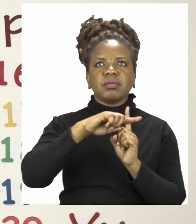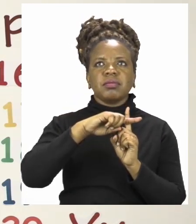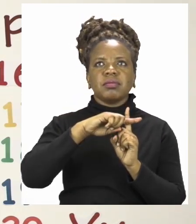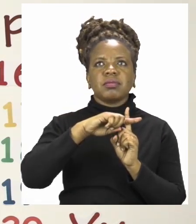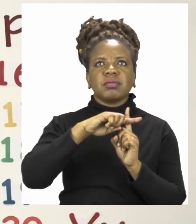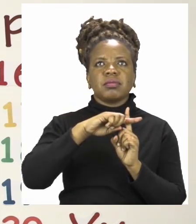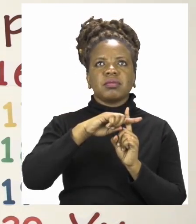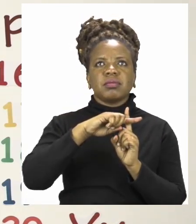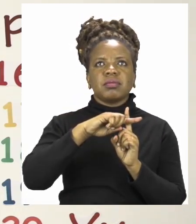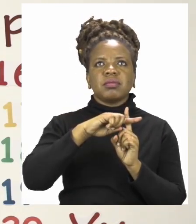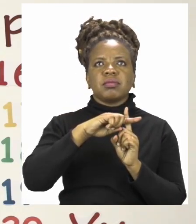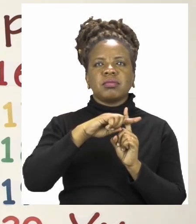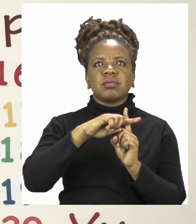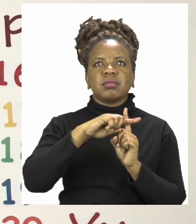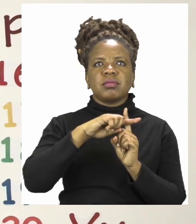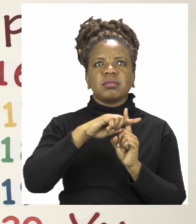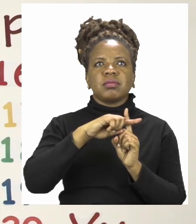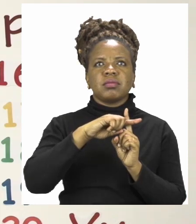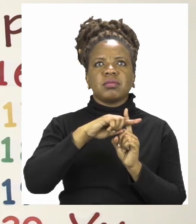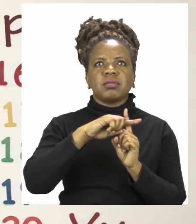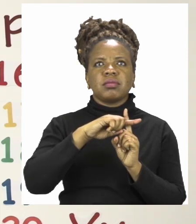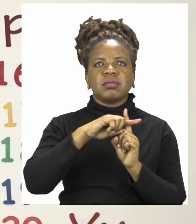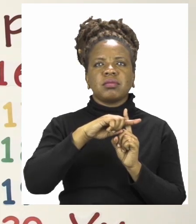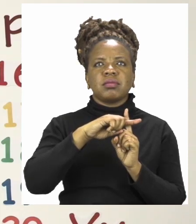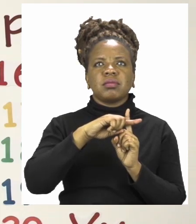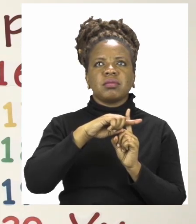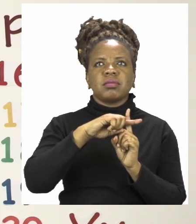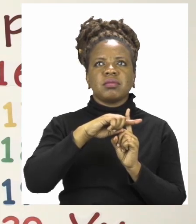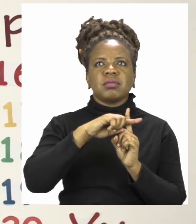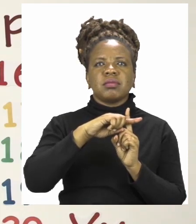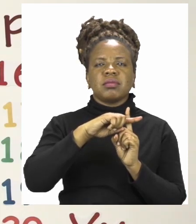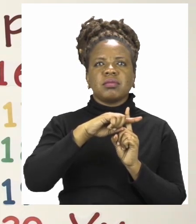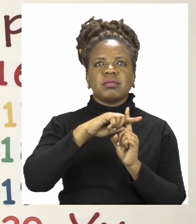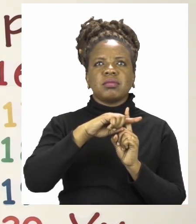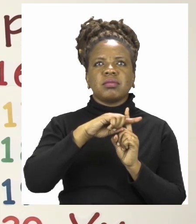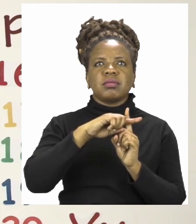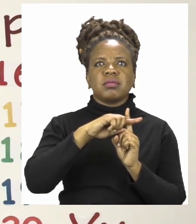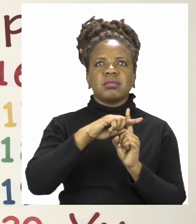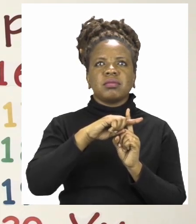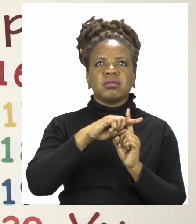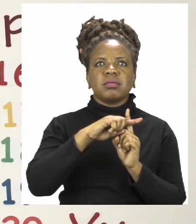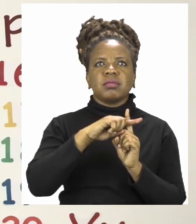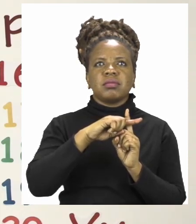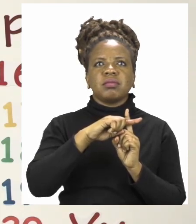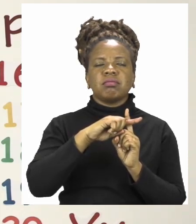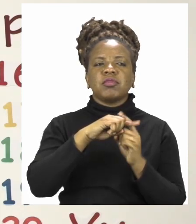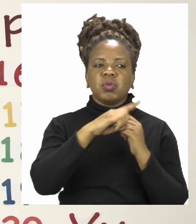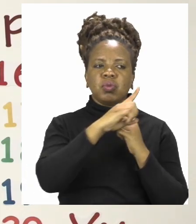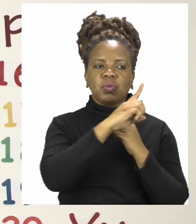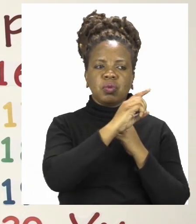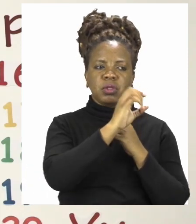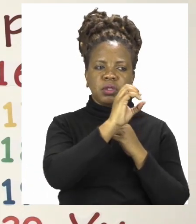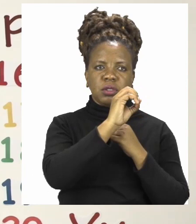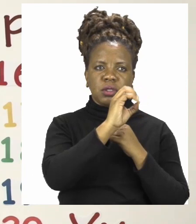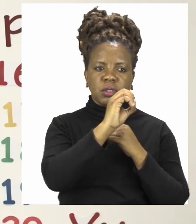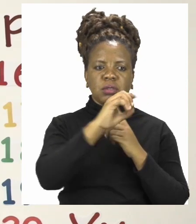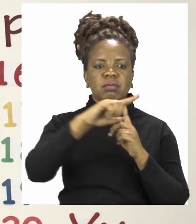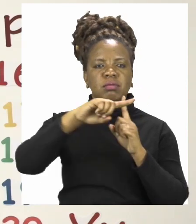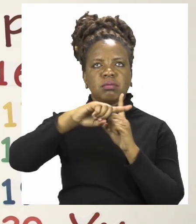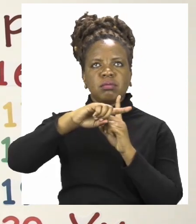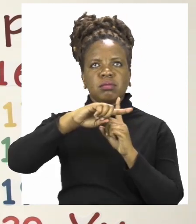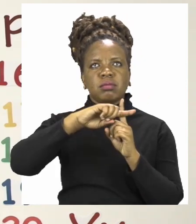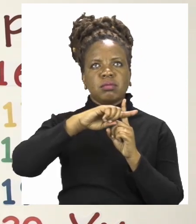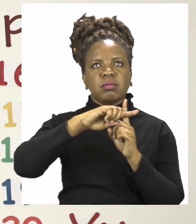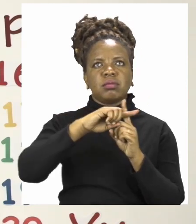So now we are done with the 1 for the hundreds. We have said 100 plus. So that means